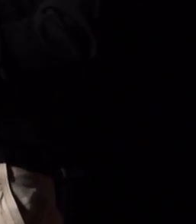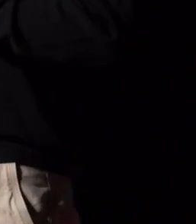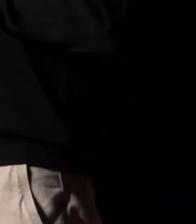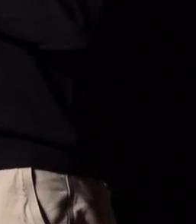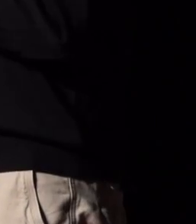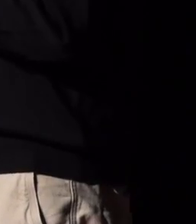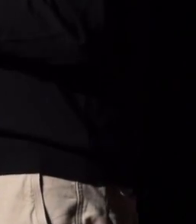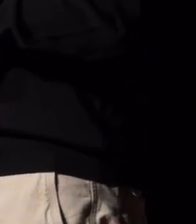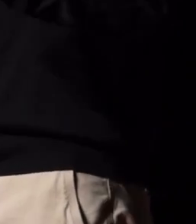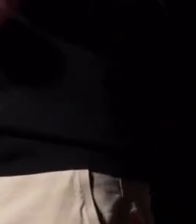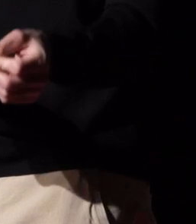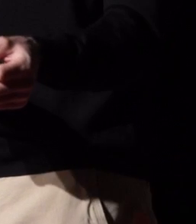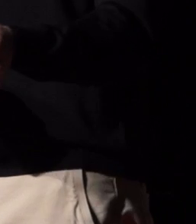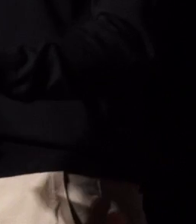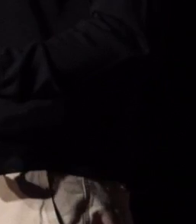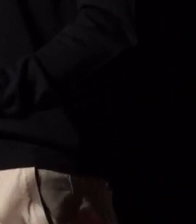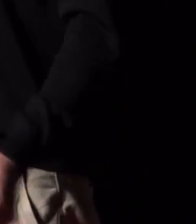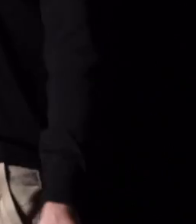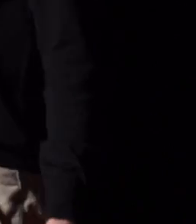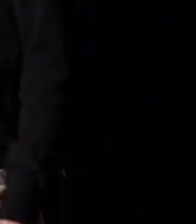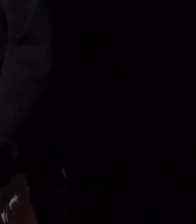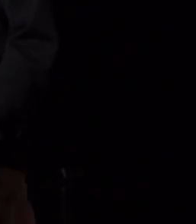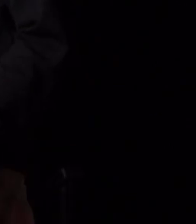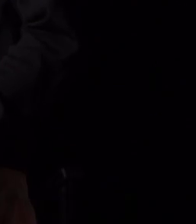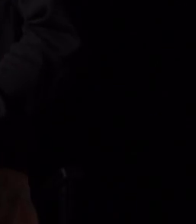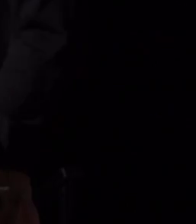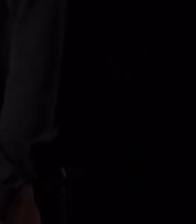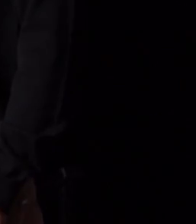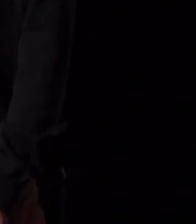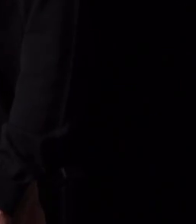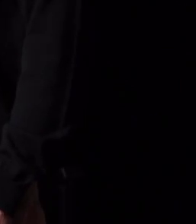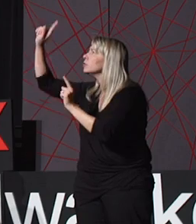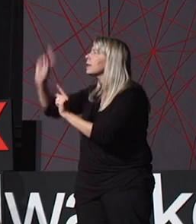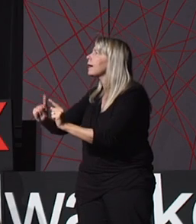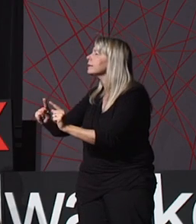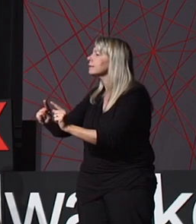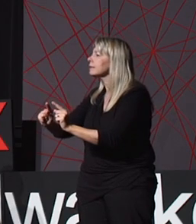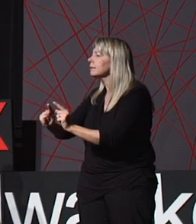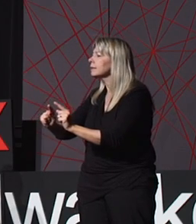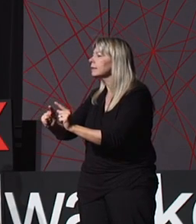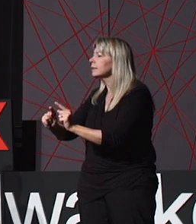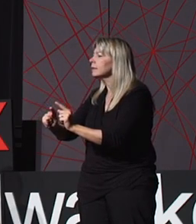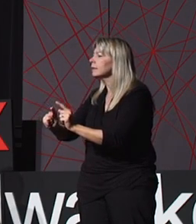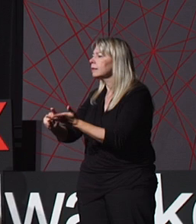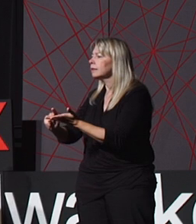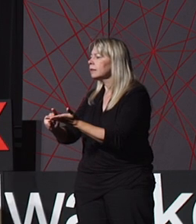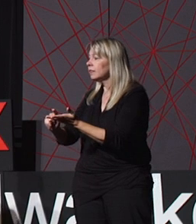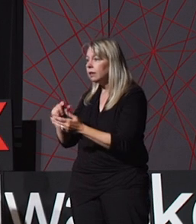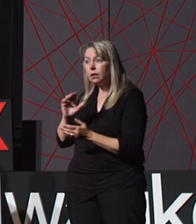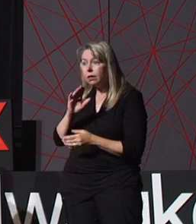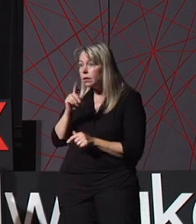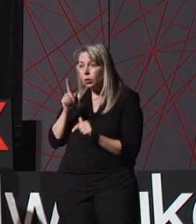started to look into how electricity worked and how it was related to lightning. Well, he would have never been able to imagine